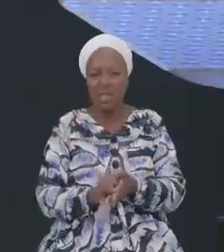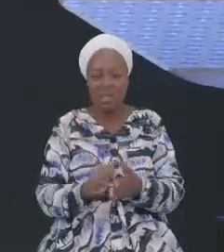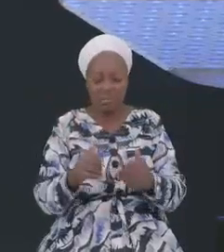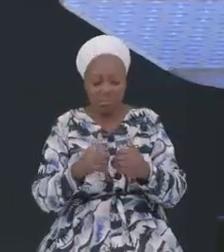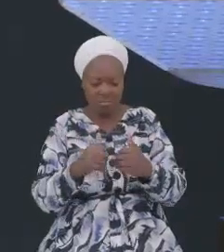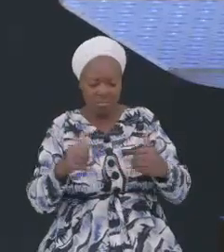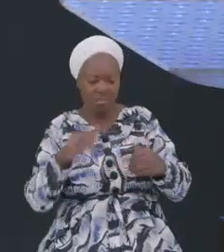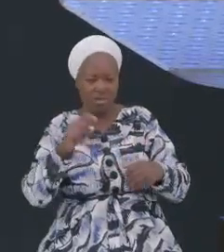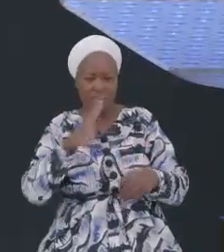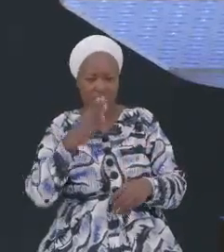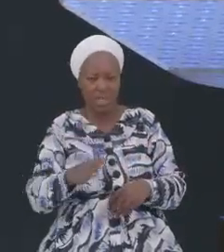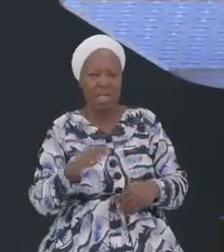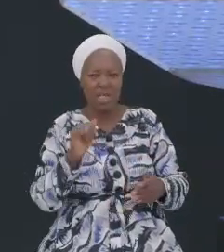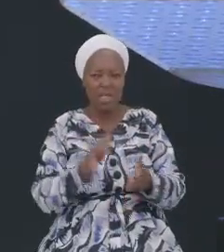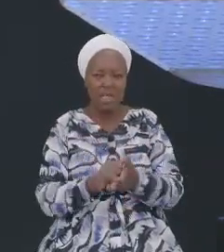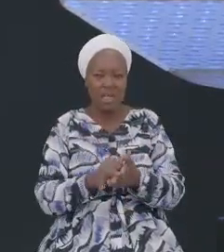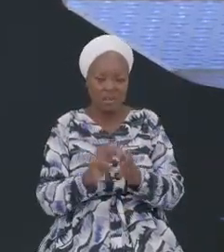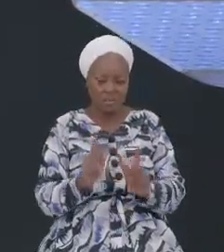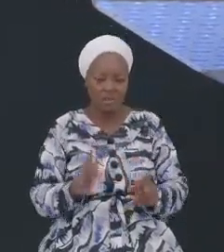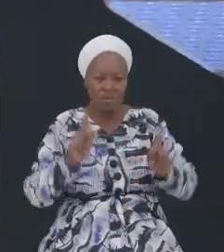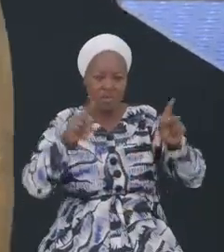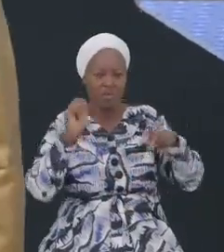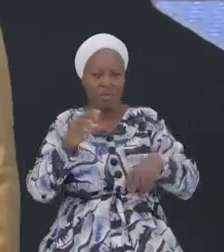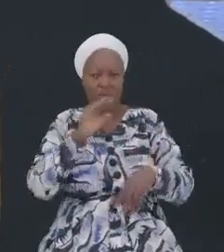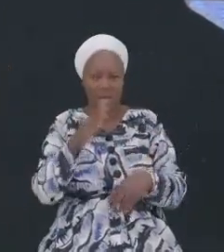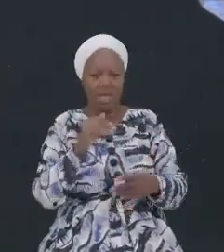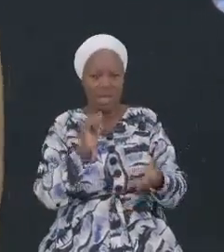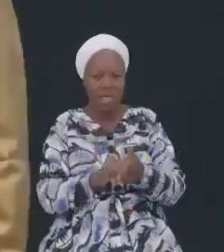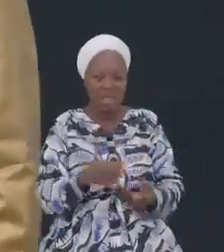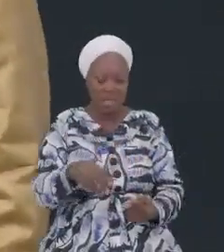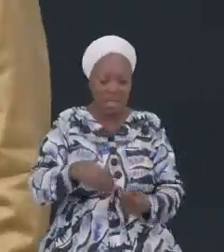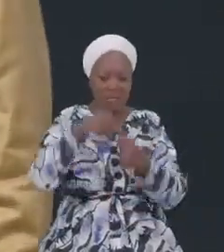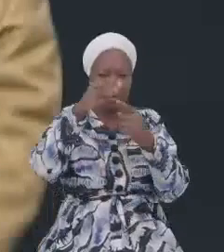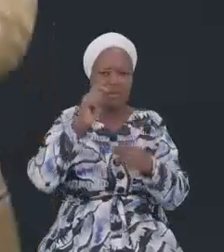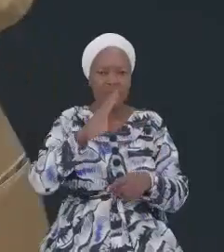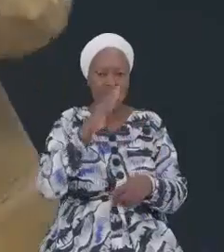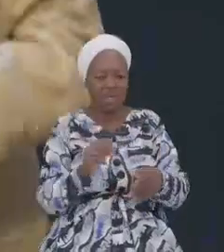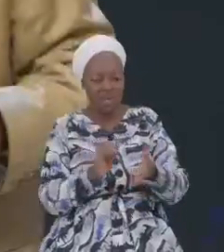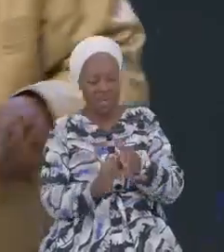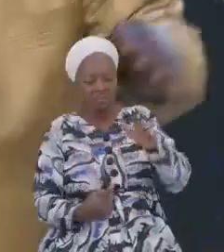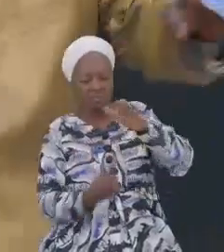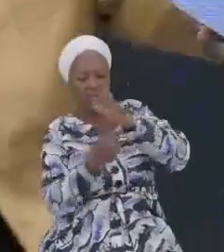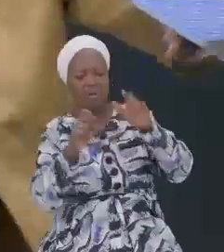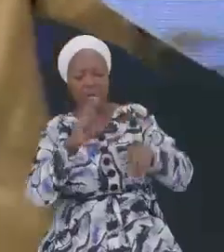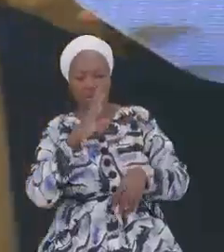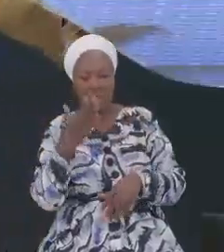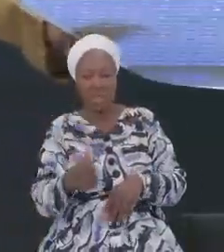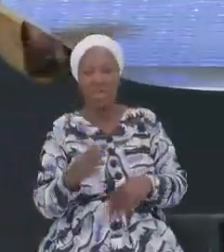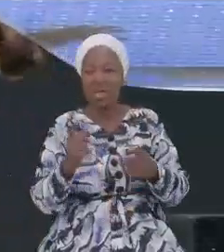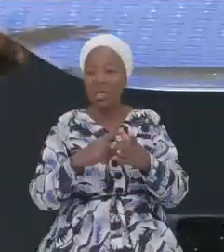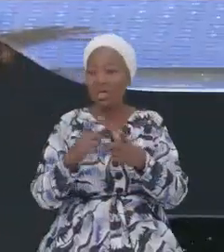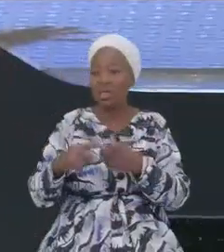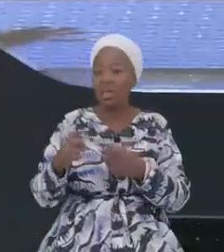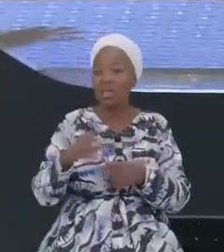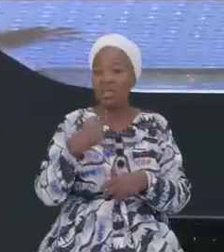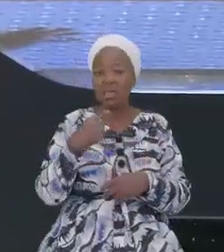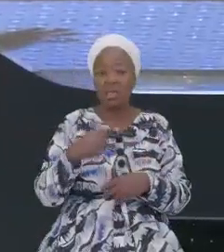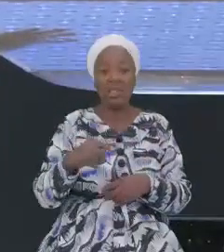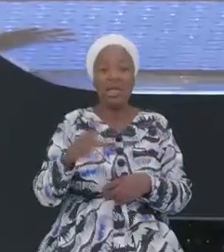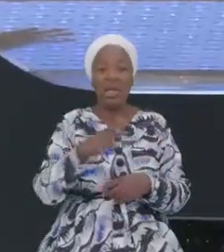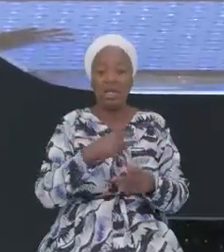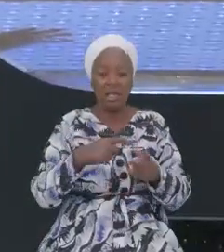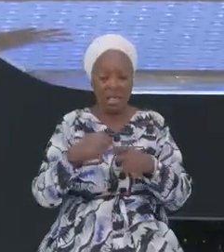that promotion should be there, and that advancement should be there. And it says, I lift